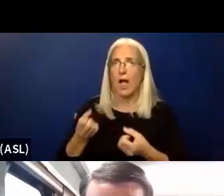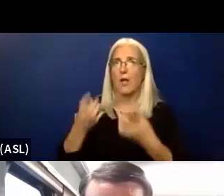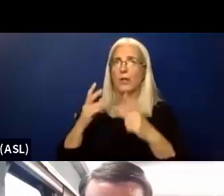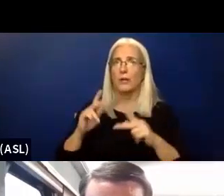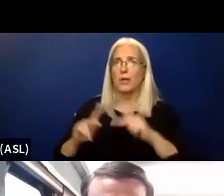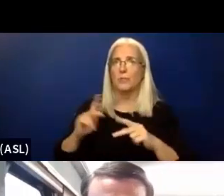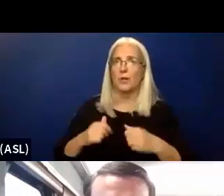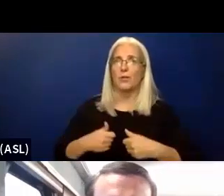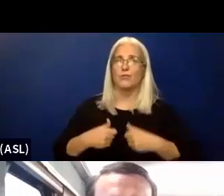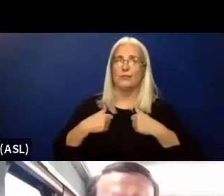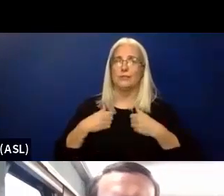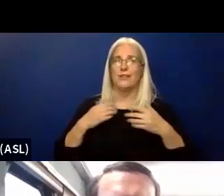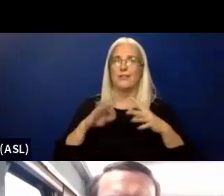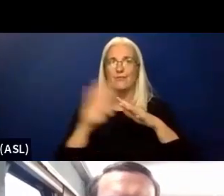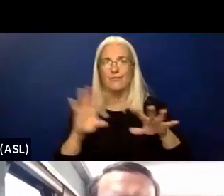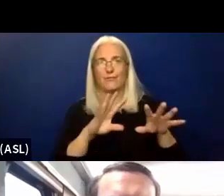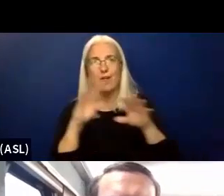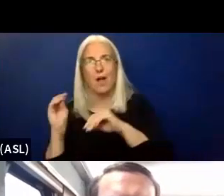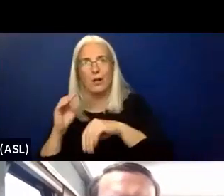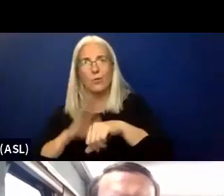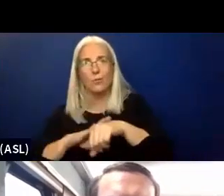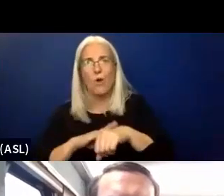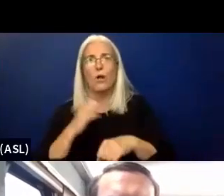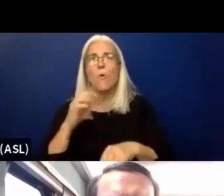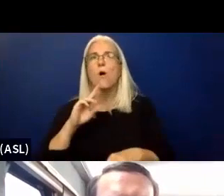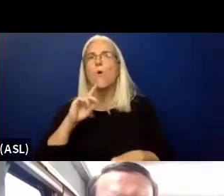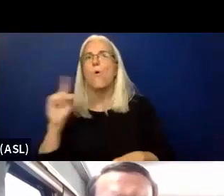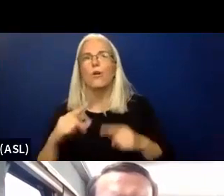evacuation warnings or orders in the county?